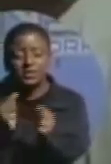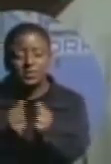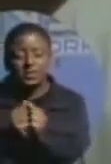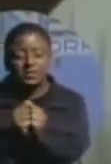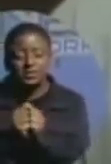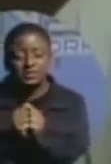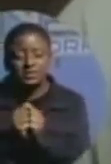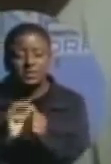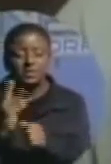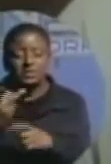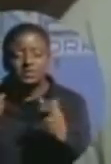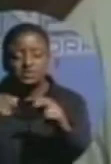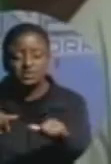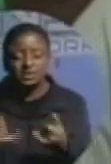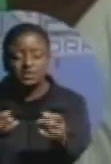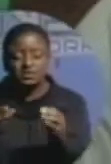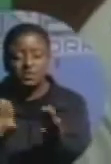Lucha.